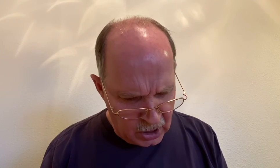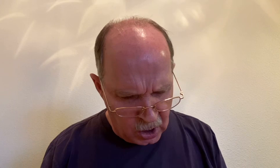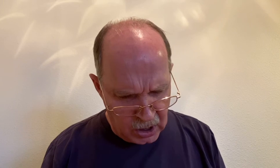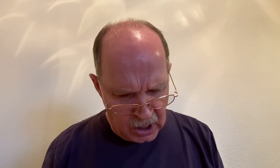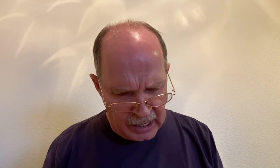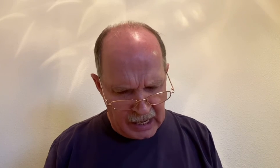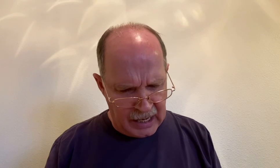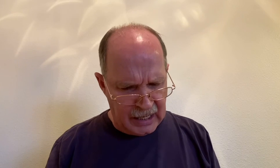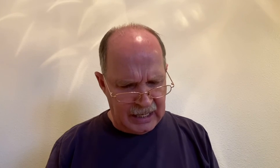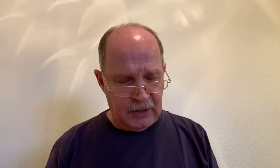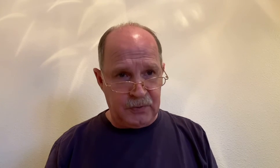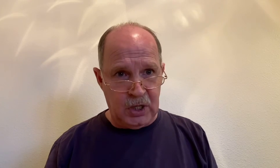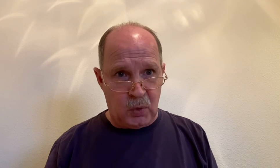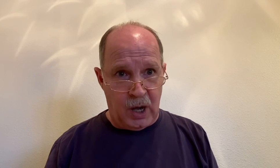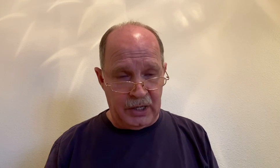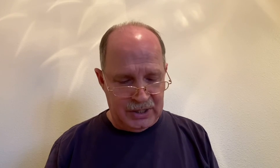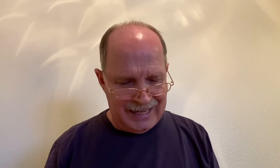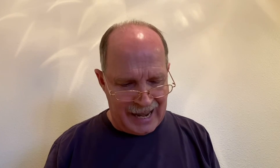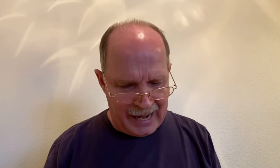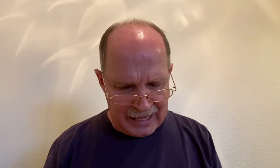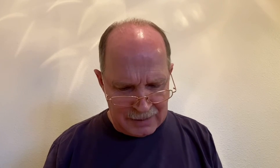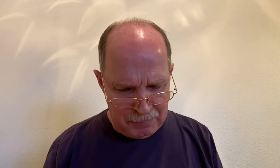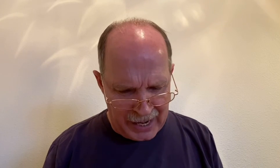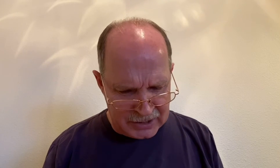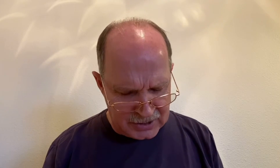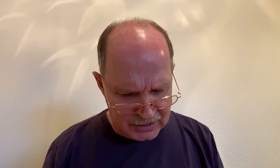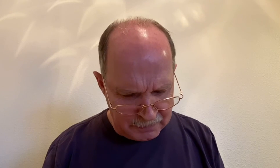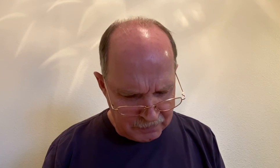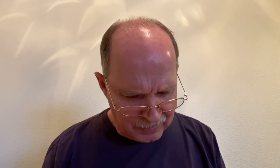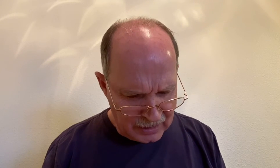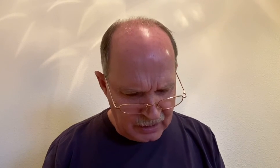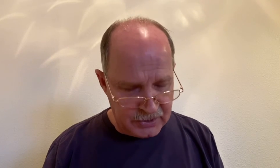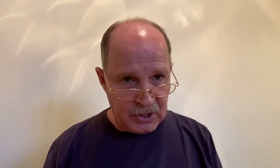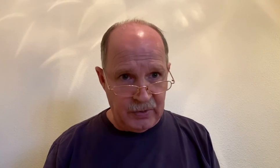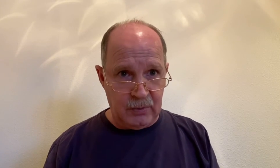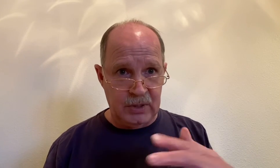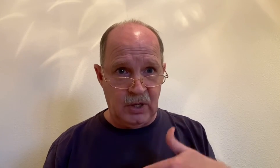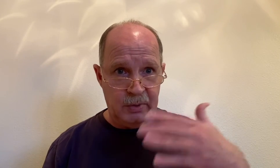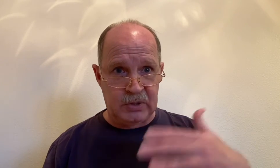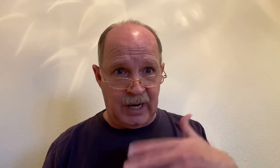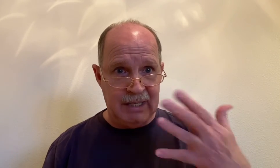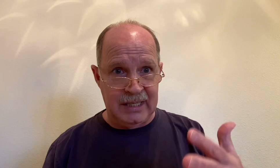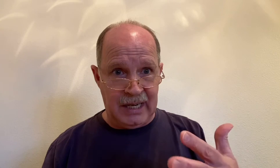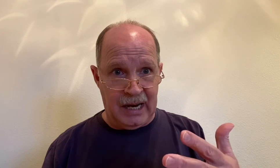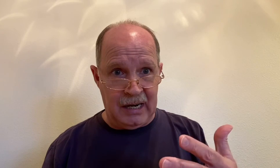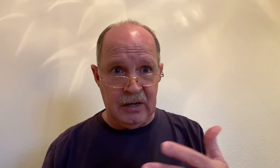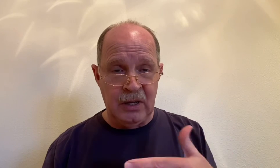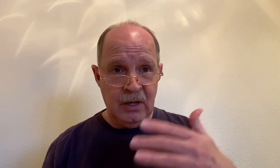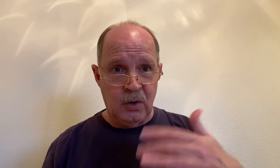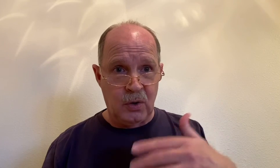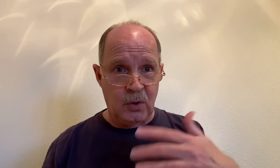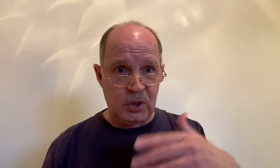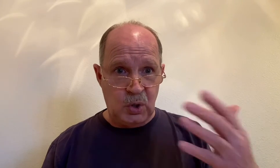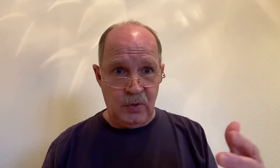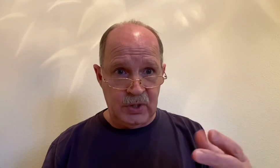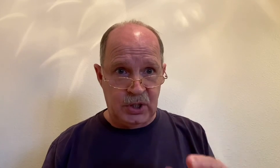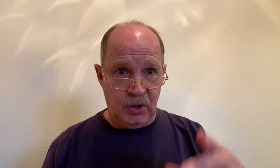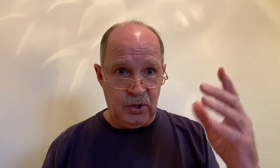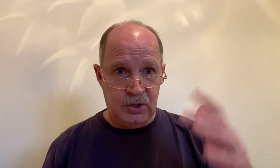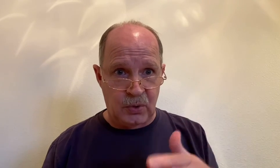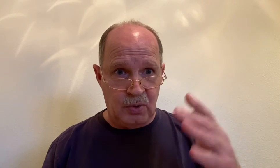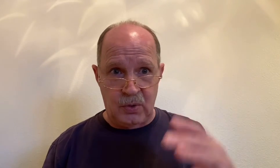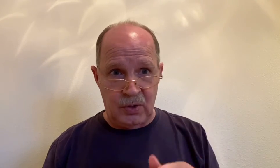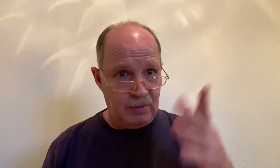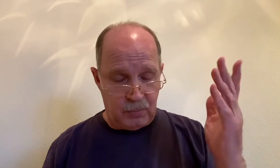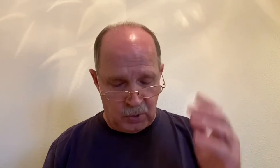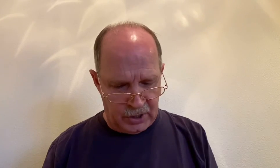churches if the Equality Act passes. So they would go and try to get hired or join the